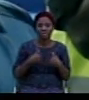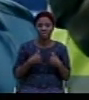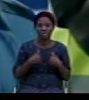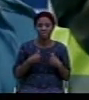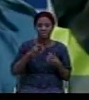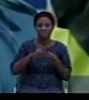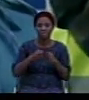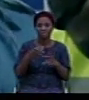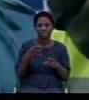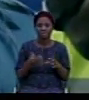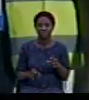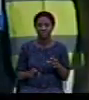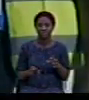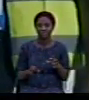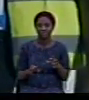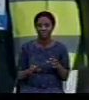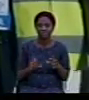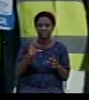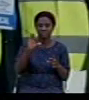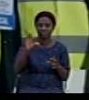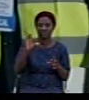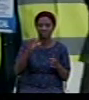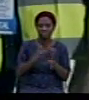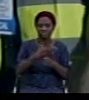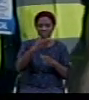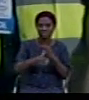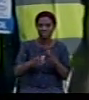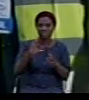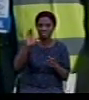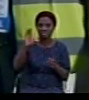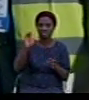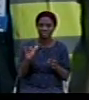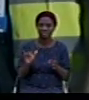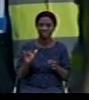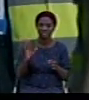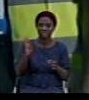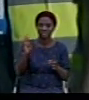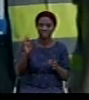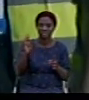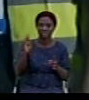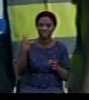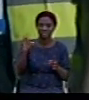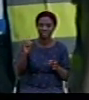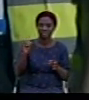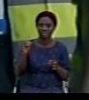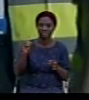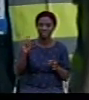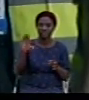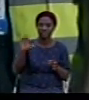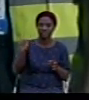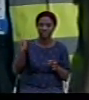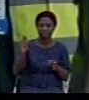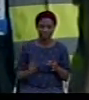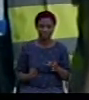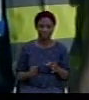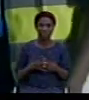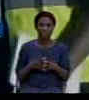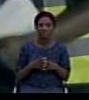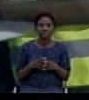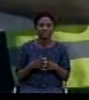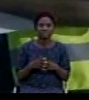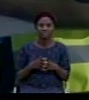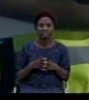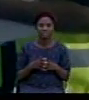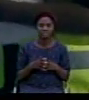nasal blockade. And tonight, she has a testimony of what God has done for her.